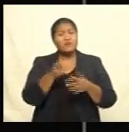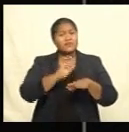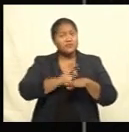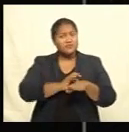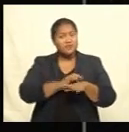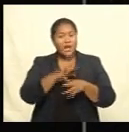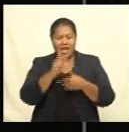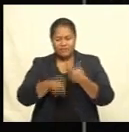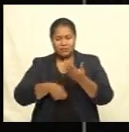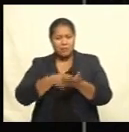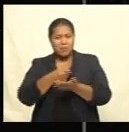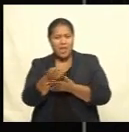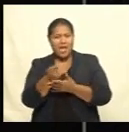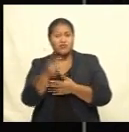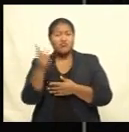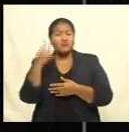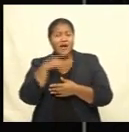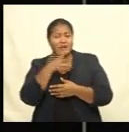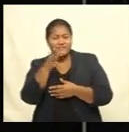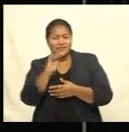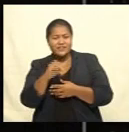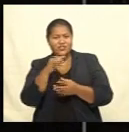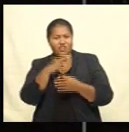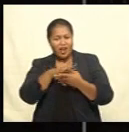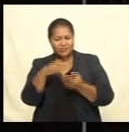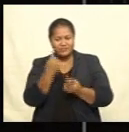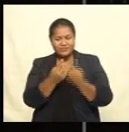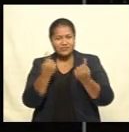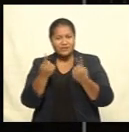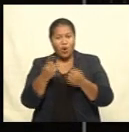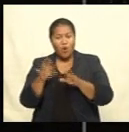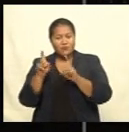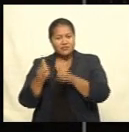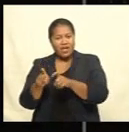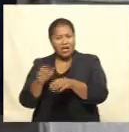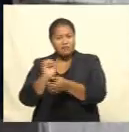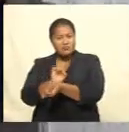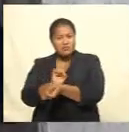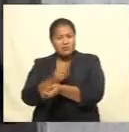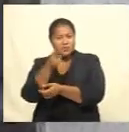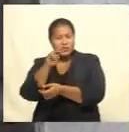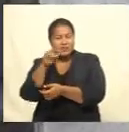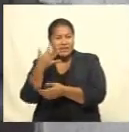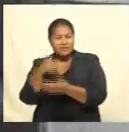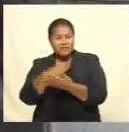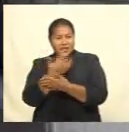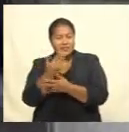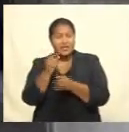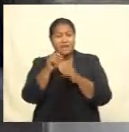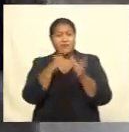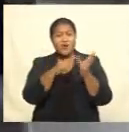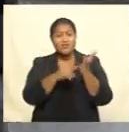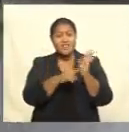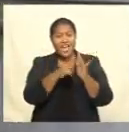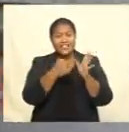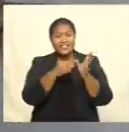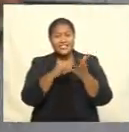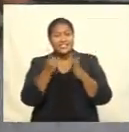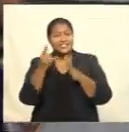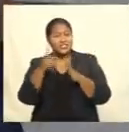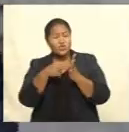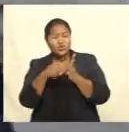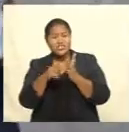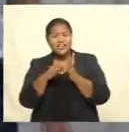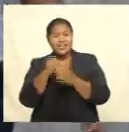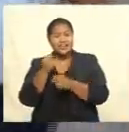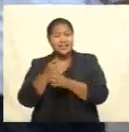pay $250 each or serve 25 days in prison. Poliasi Ndavetawalu, Chochi Vuli and Ngauna